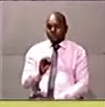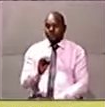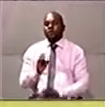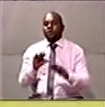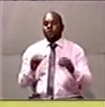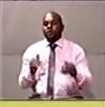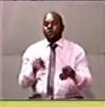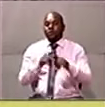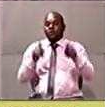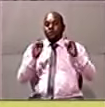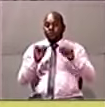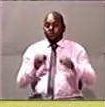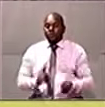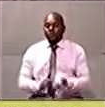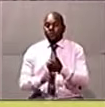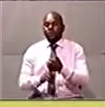the university is going to benefit also